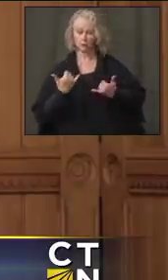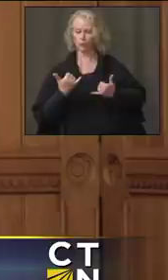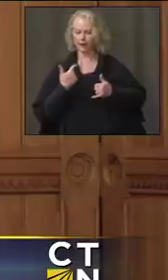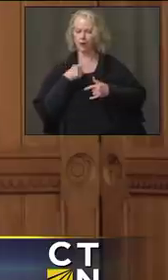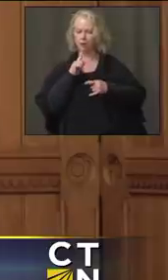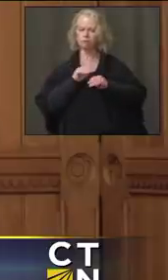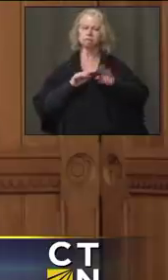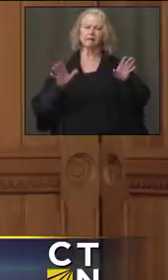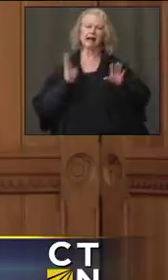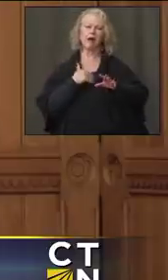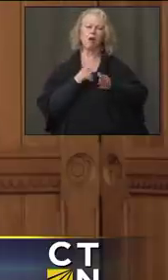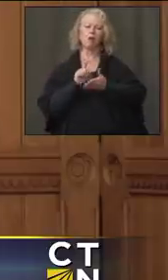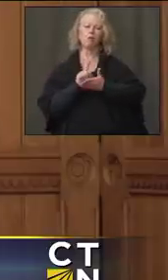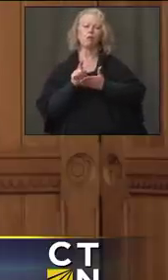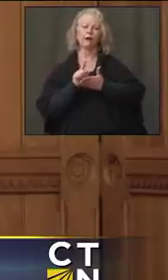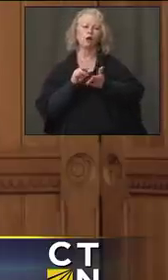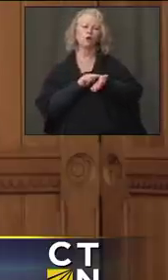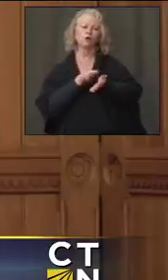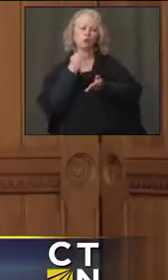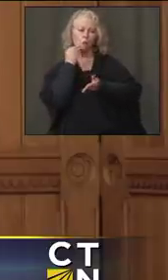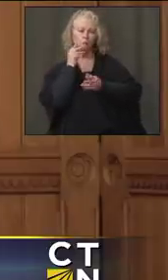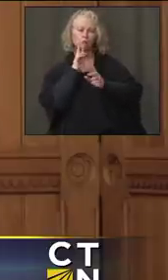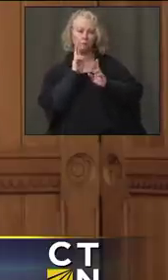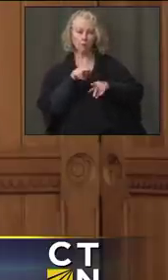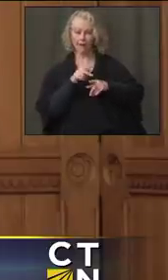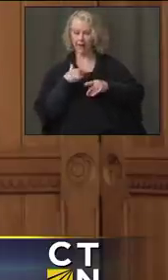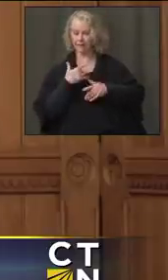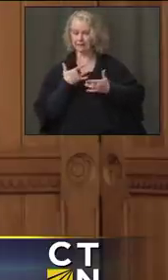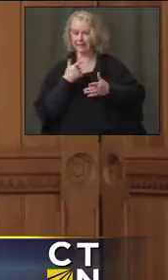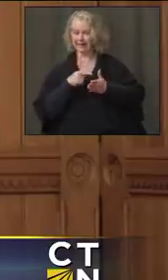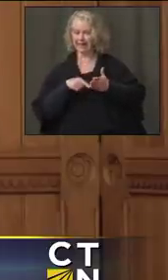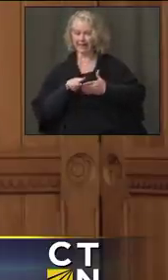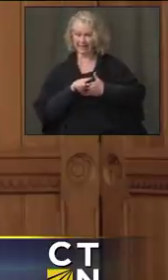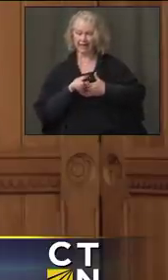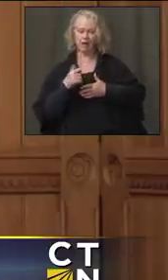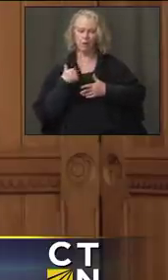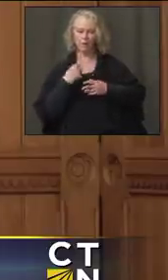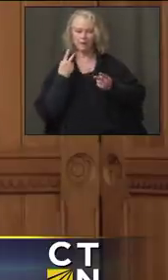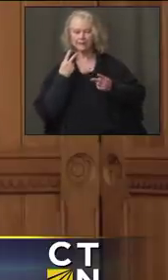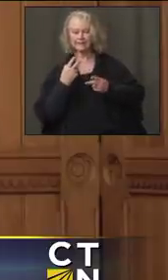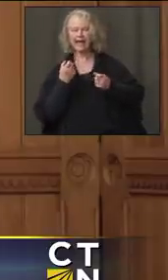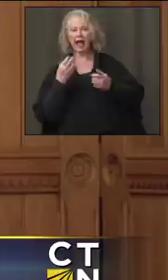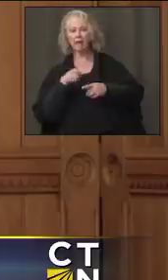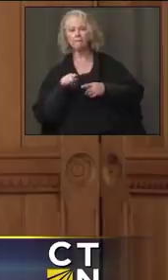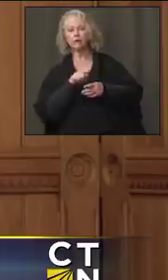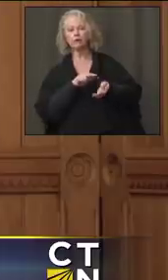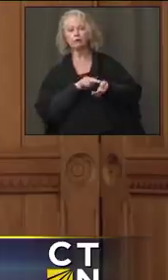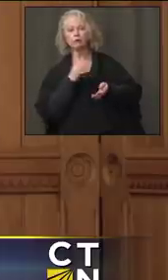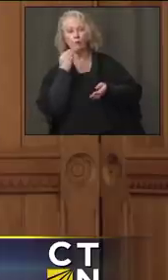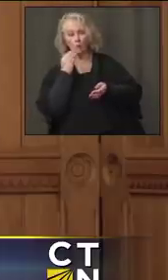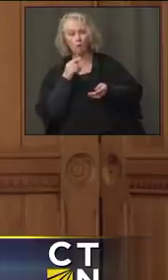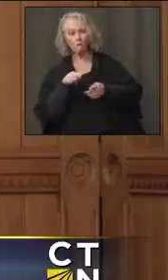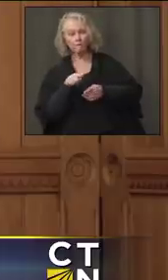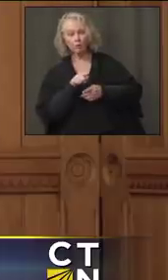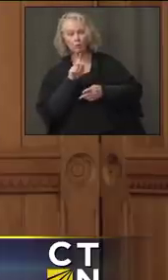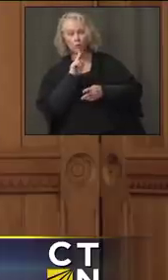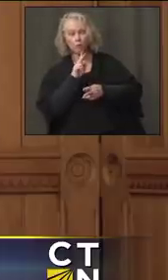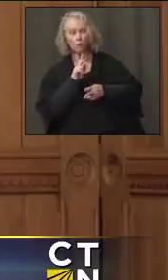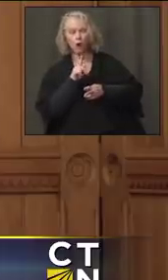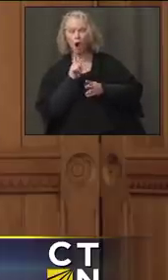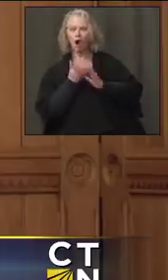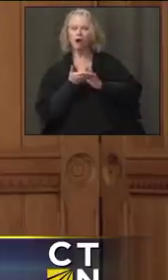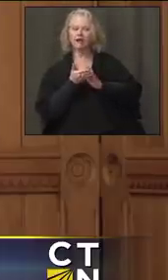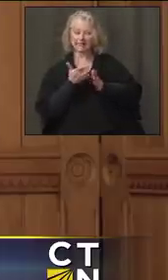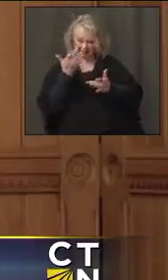one thing we're excited about is starting next week, we're going to start publishing nursing home recoveries as well, because those are really starting to pile up all the good news